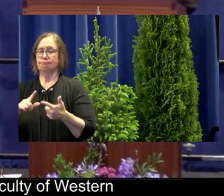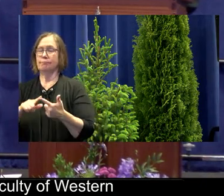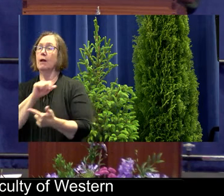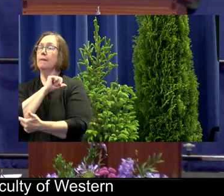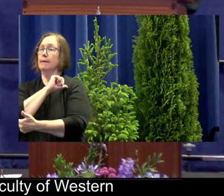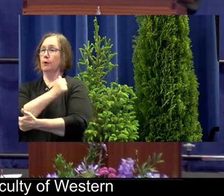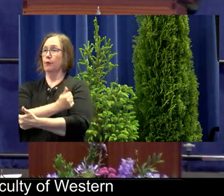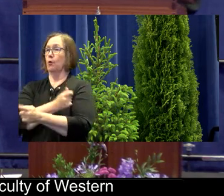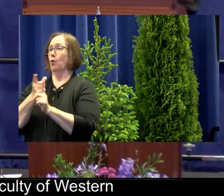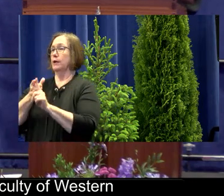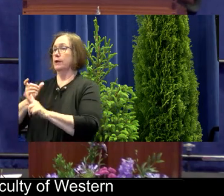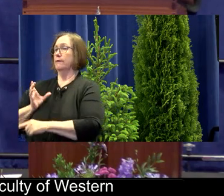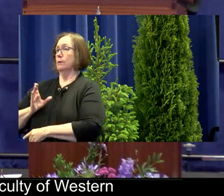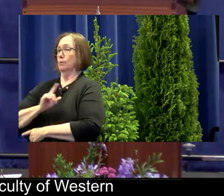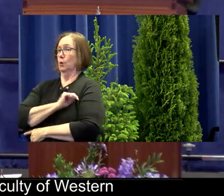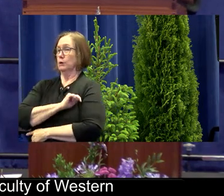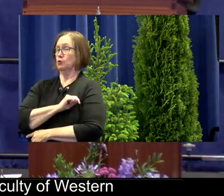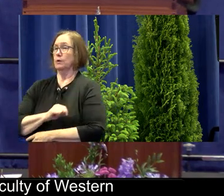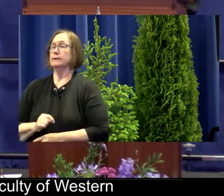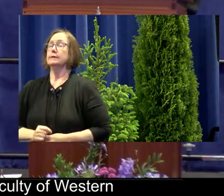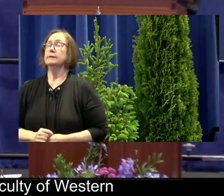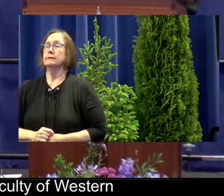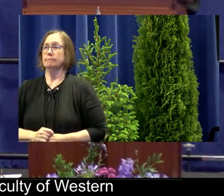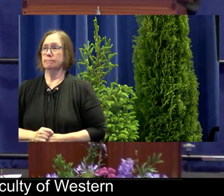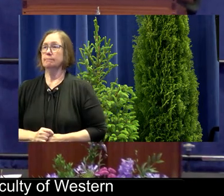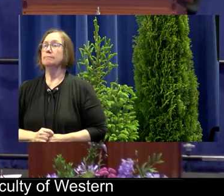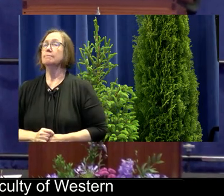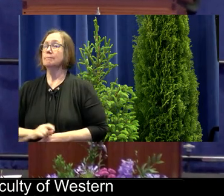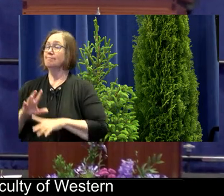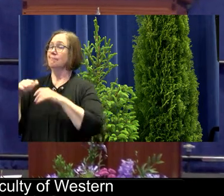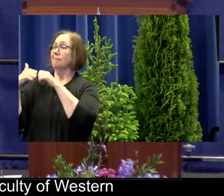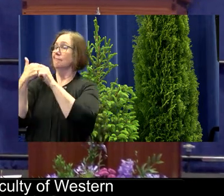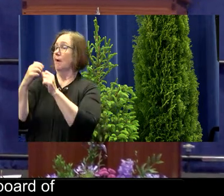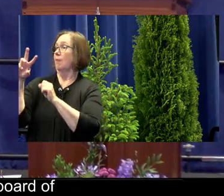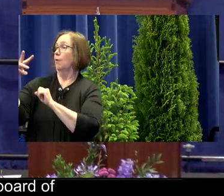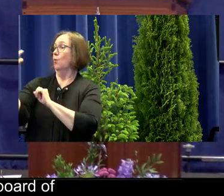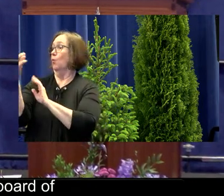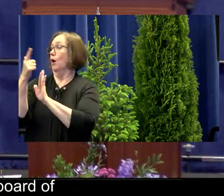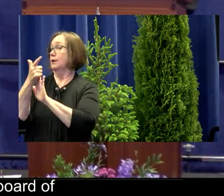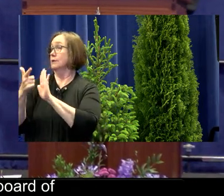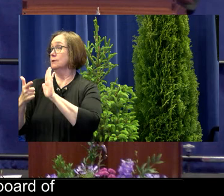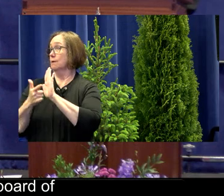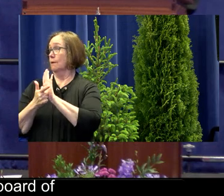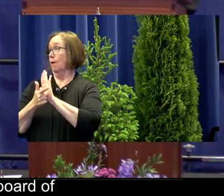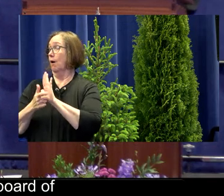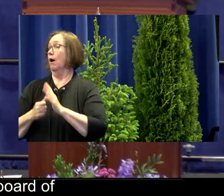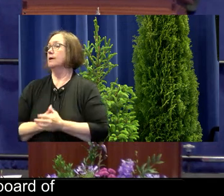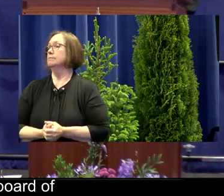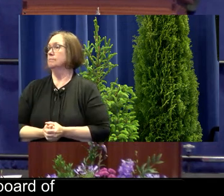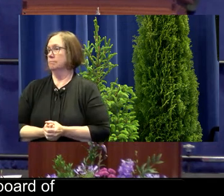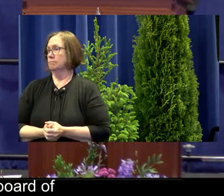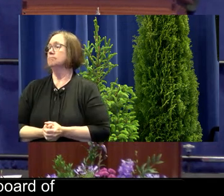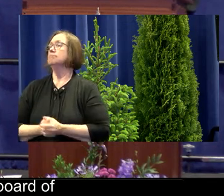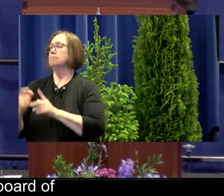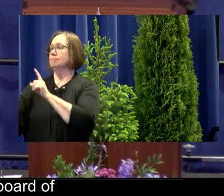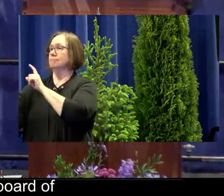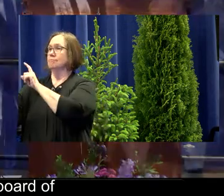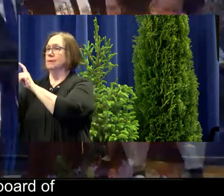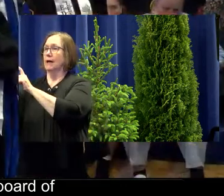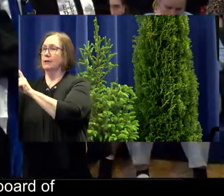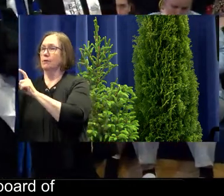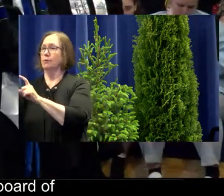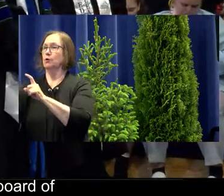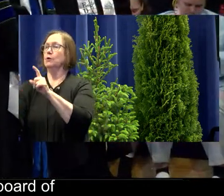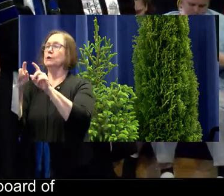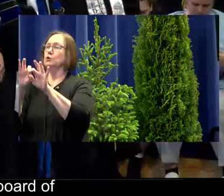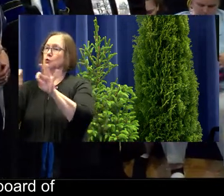vested in me by our Board of Trustees, and in conformity with the laws of the state of Washington, I confer upon you the